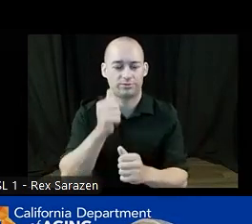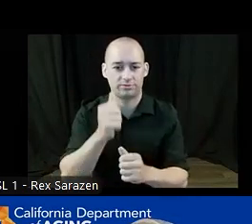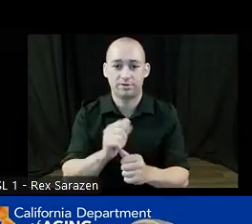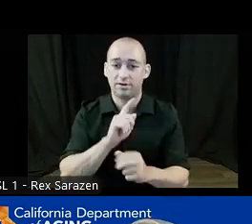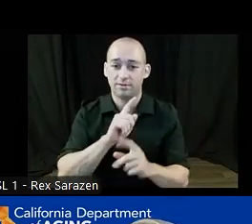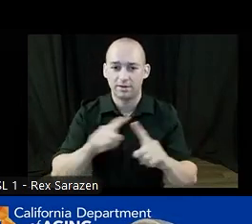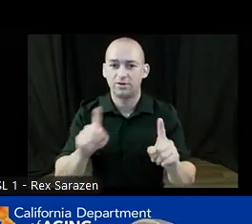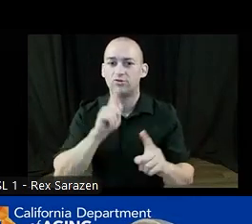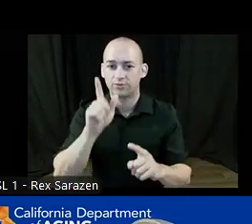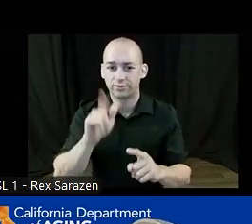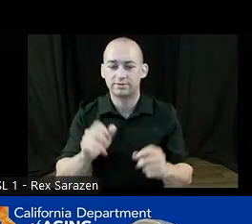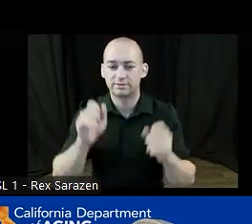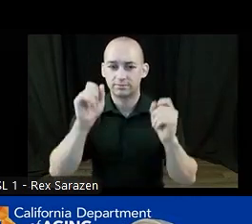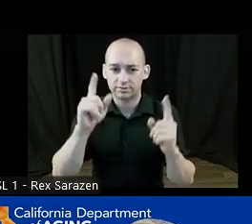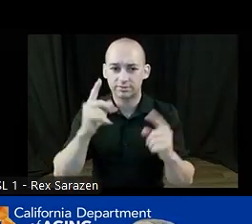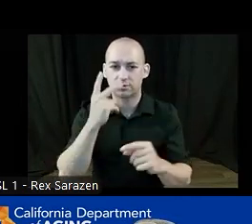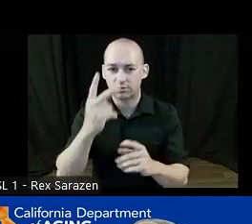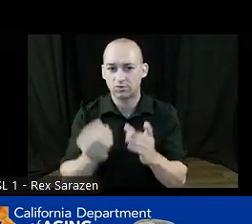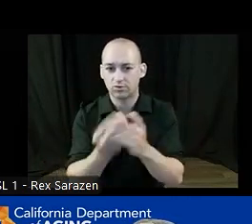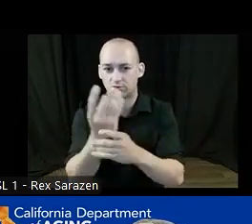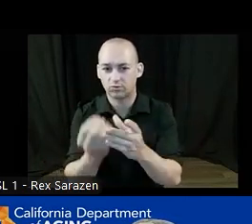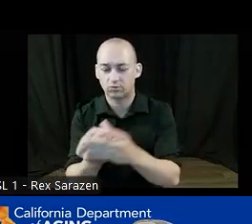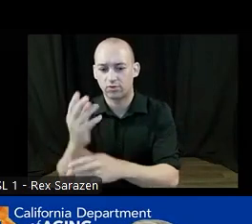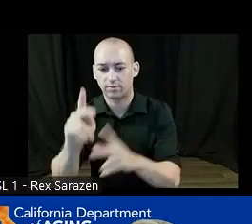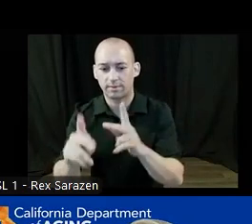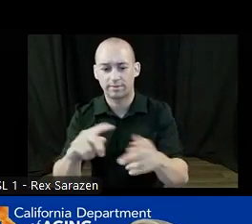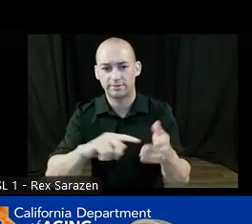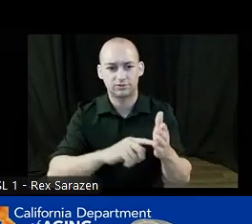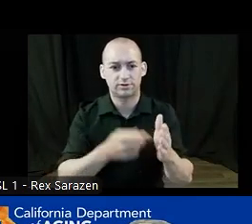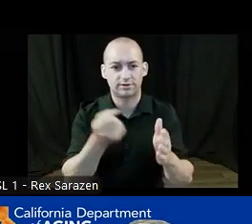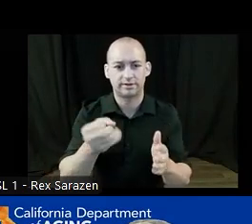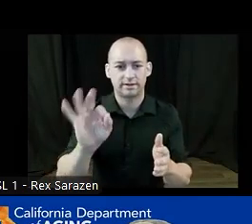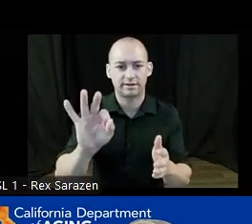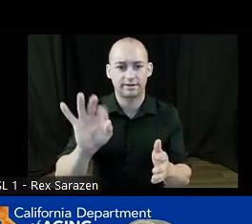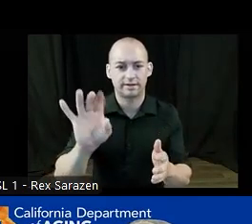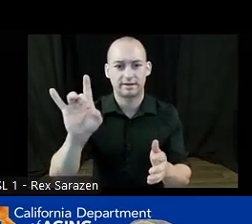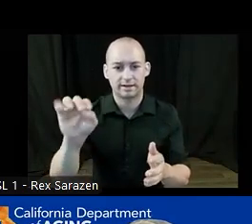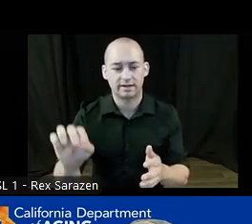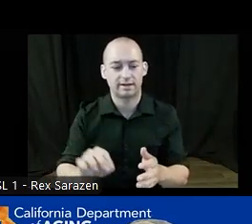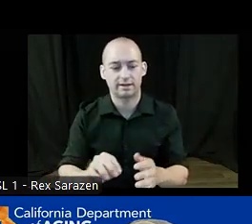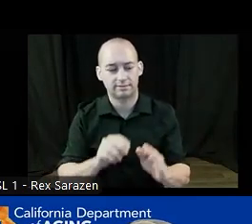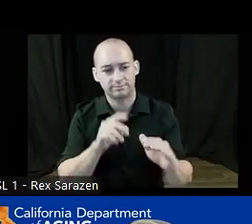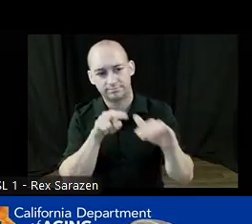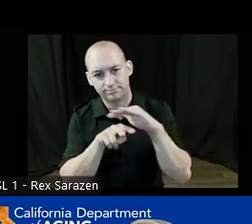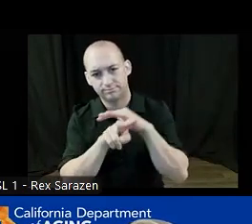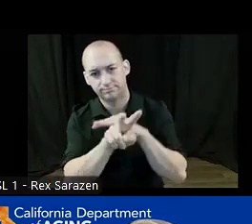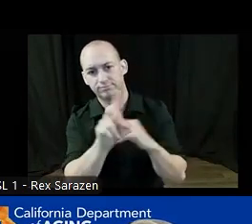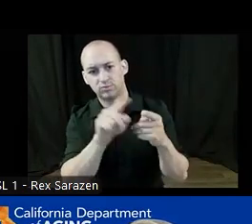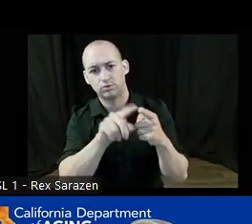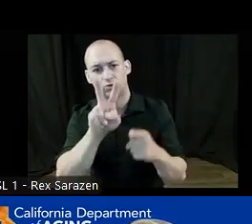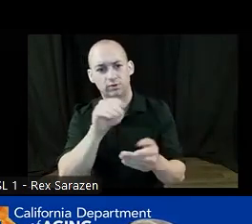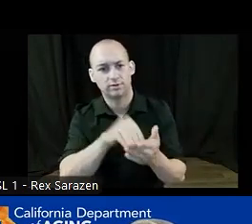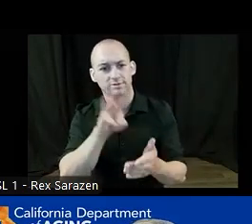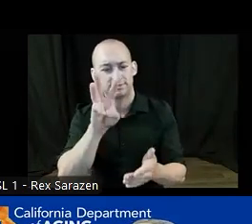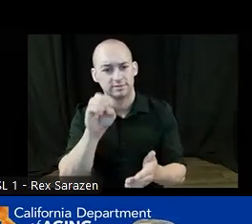the population growth that from starting in 1980 and what's projected through 2060, we see